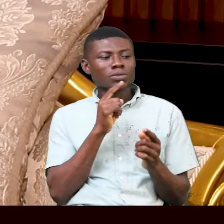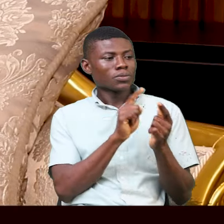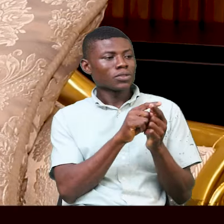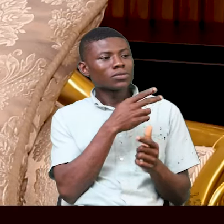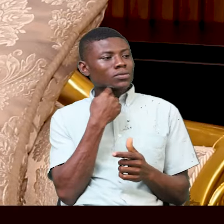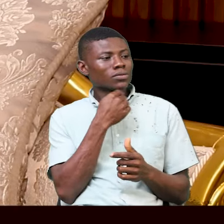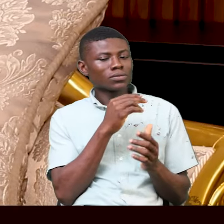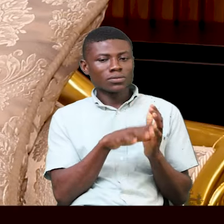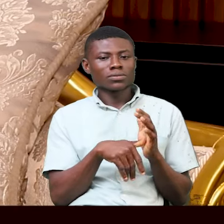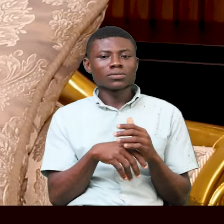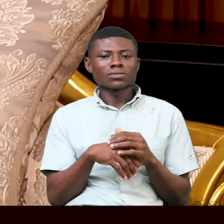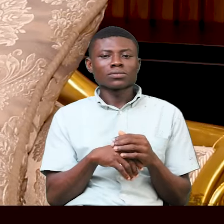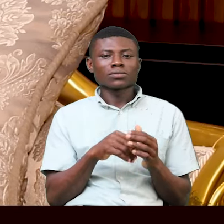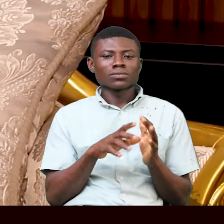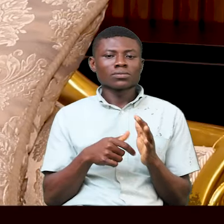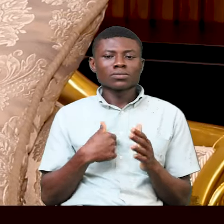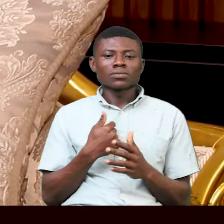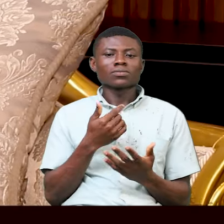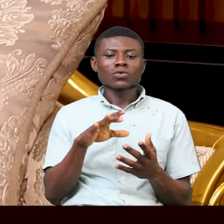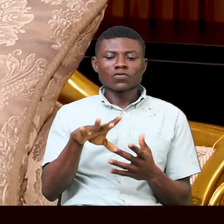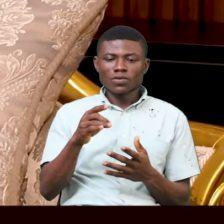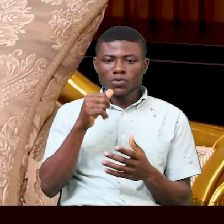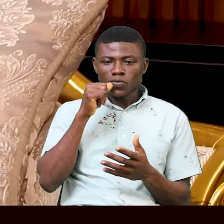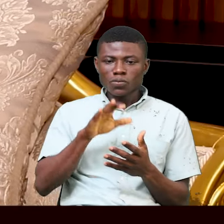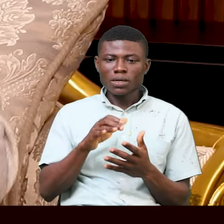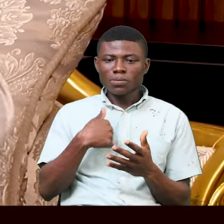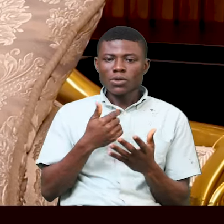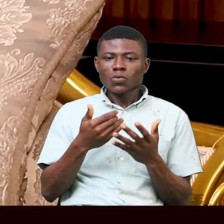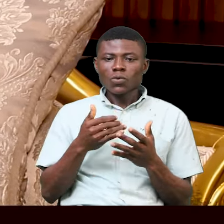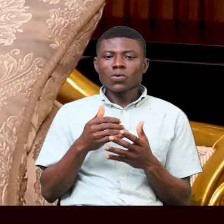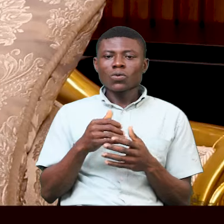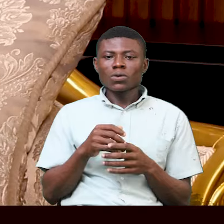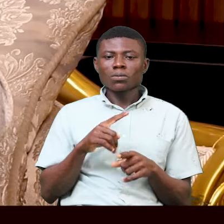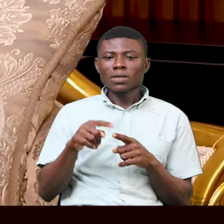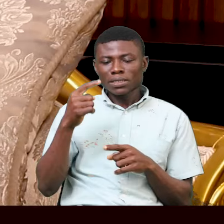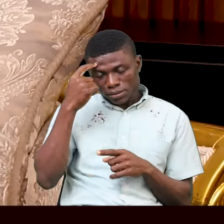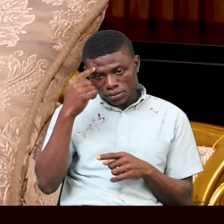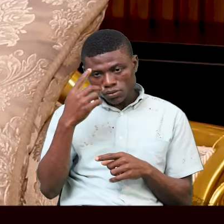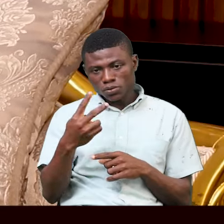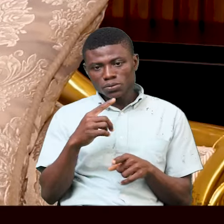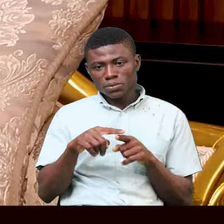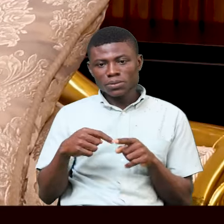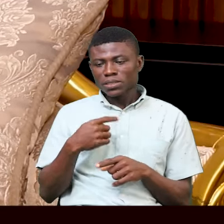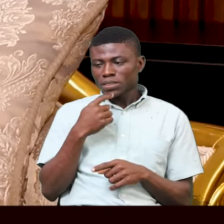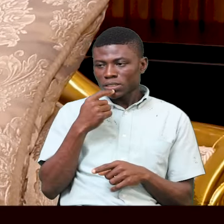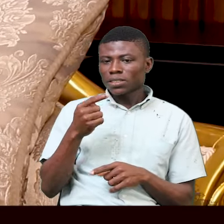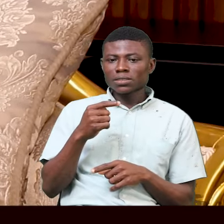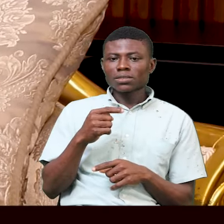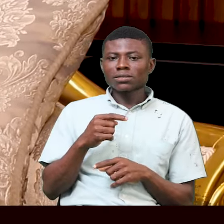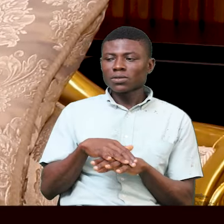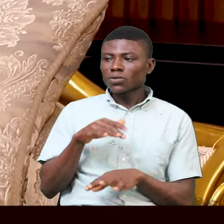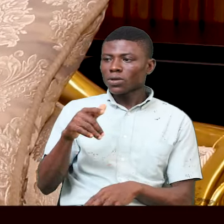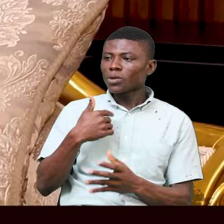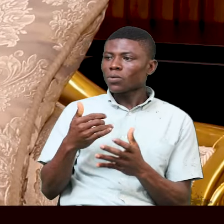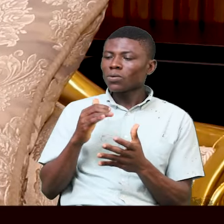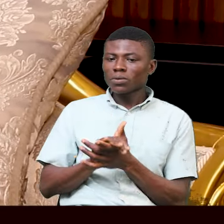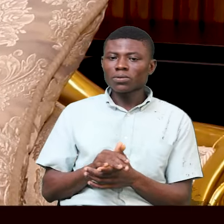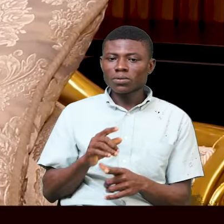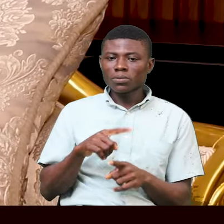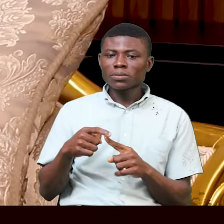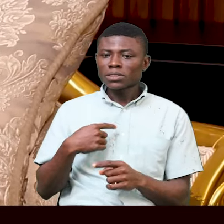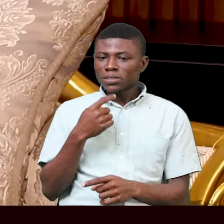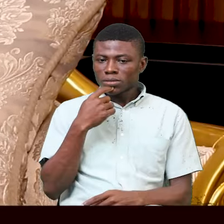Papa. Apostle Jira. Okay. And I'm saying, I found the woman I want to marry. So he thought, said, you know, now I introduce. And I'm saying, Debbie, Gloria.